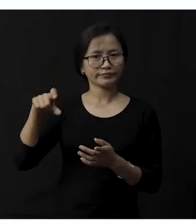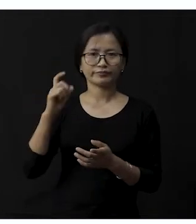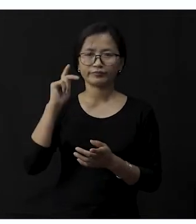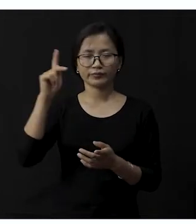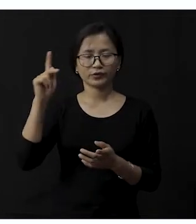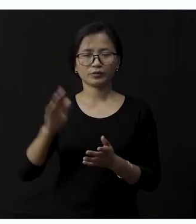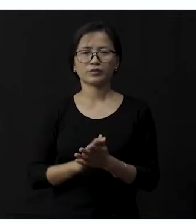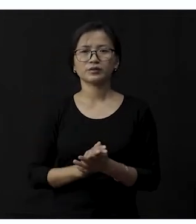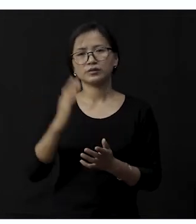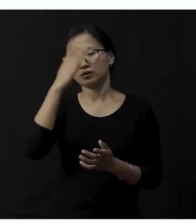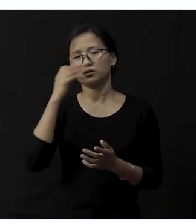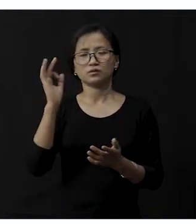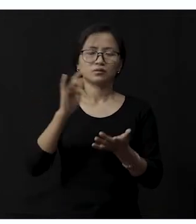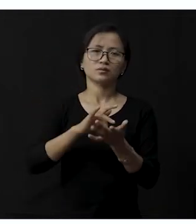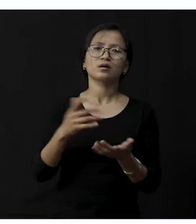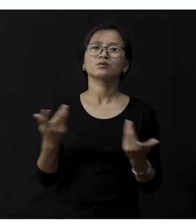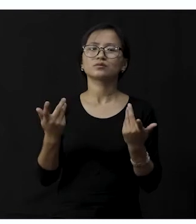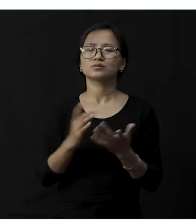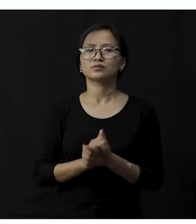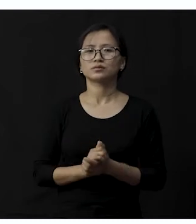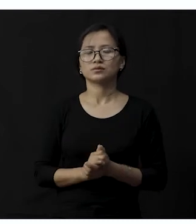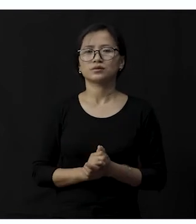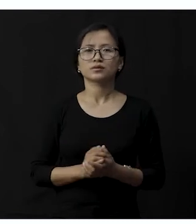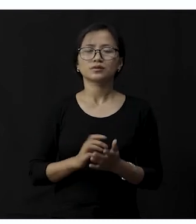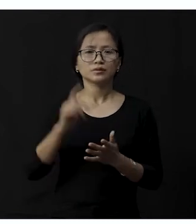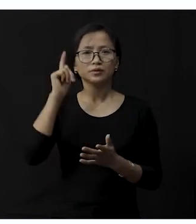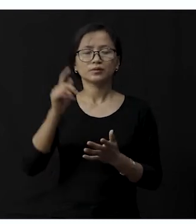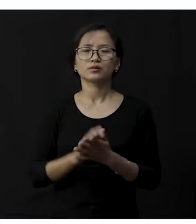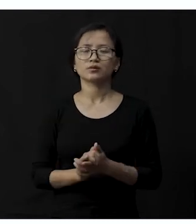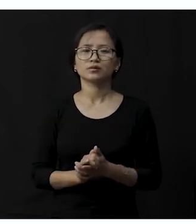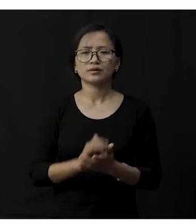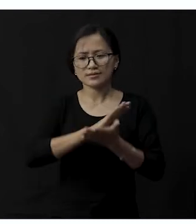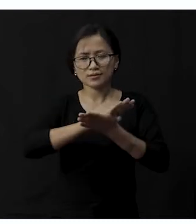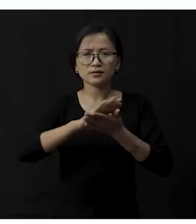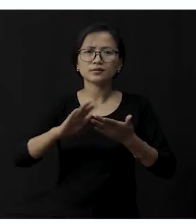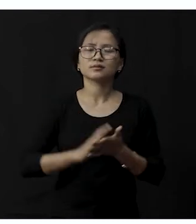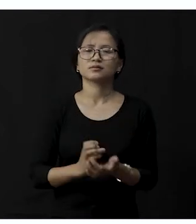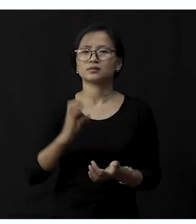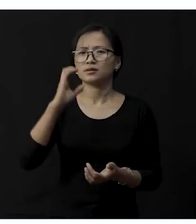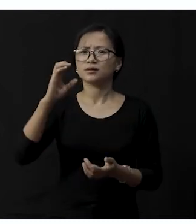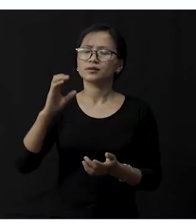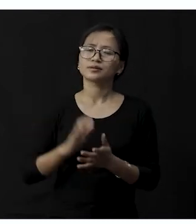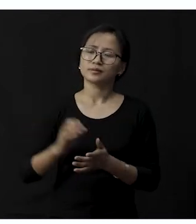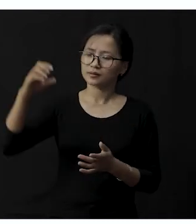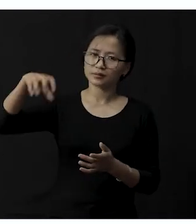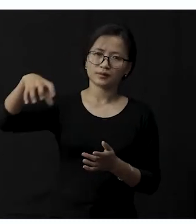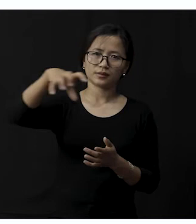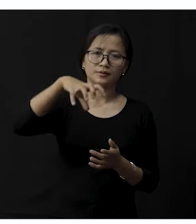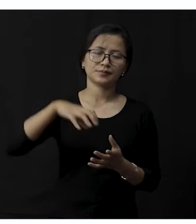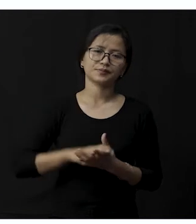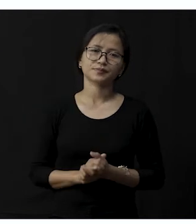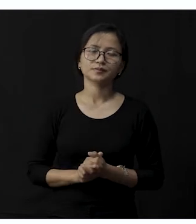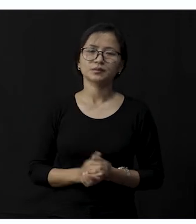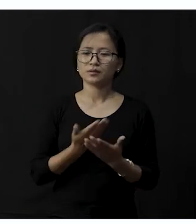place. And how is Kohima? It is beautiful. Or Kohima is a clean city. So how is Kohima? It's a clean city. So those